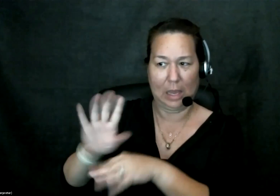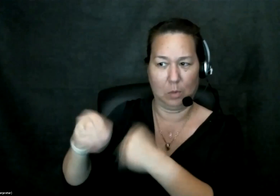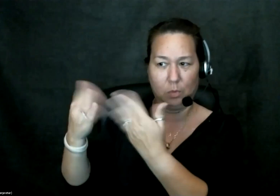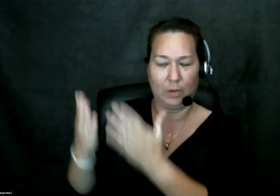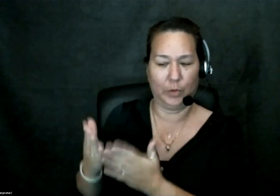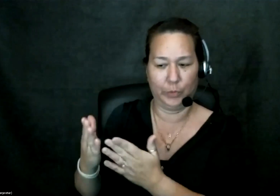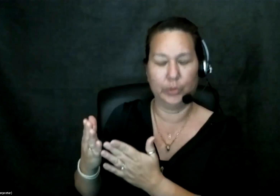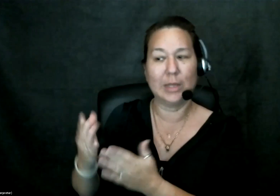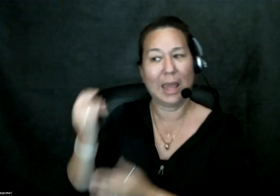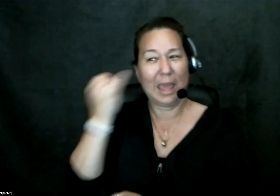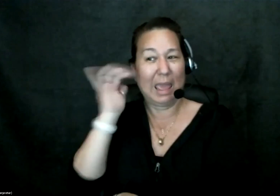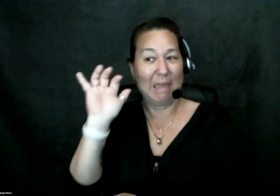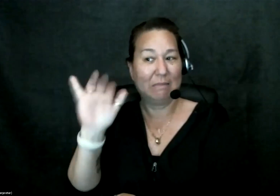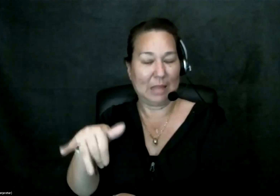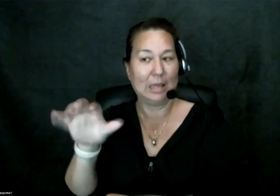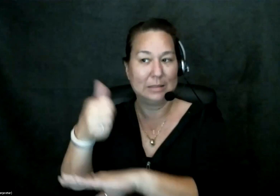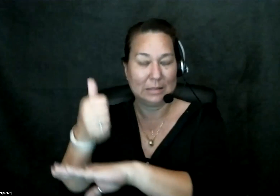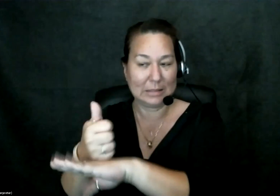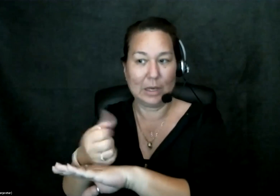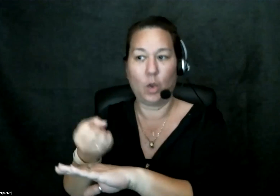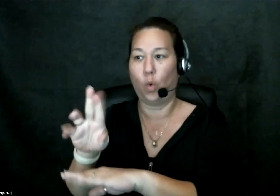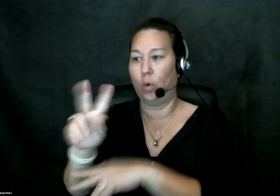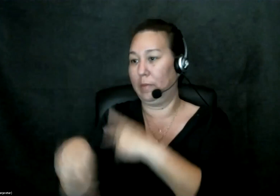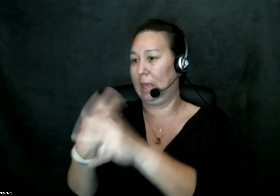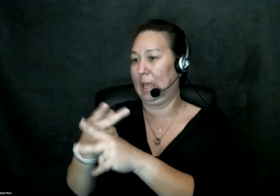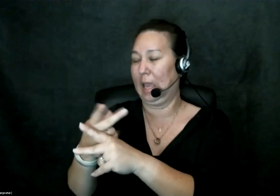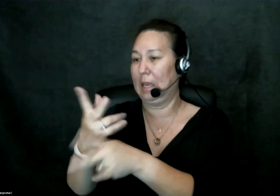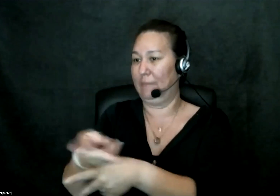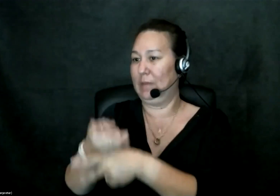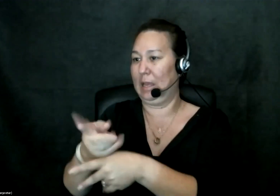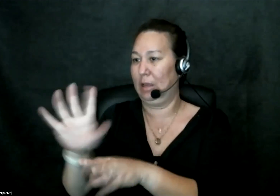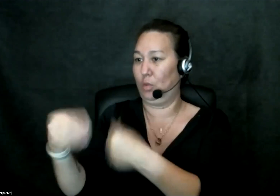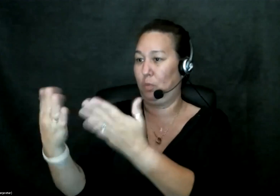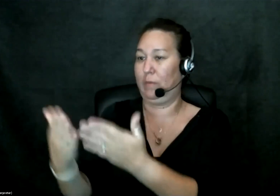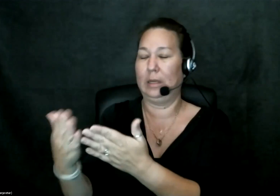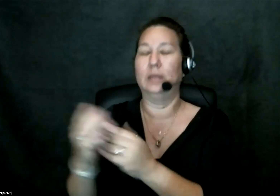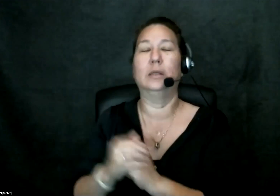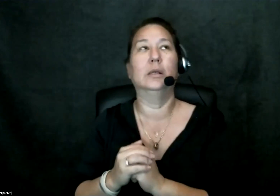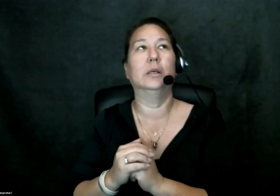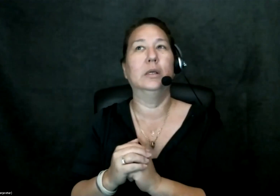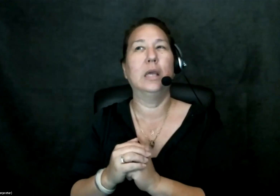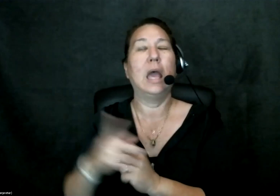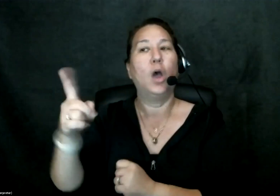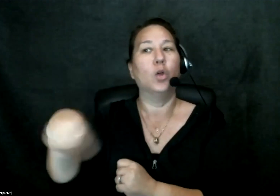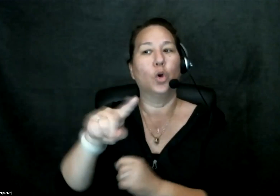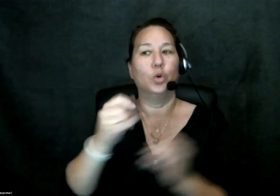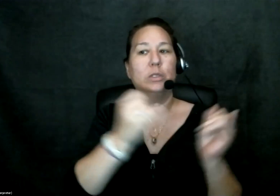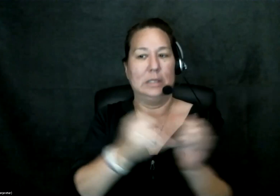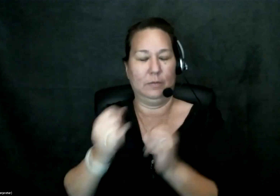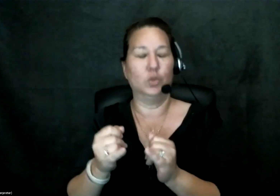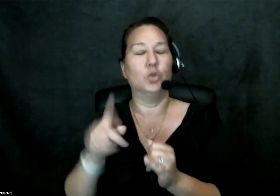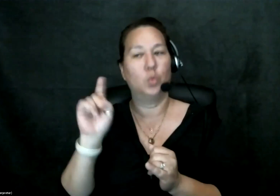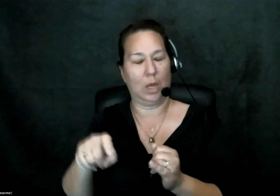And if that's the setting or the type of care that they're providing, those individuals will have to adhere to